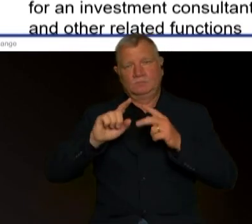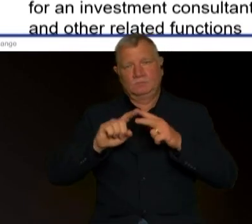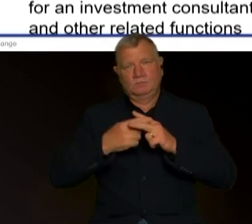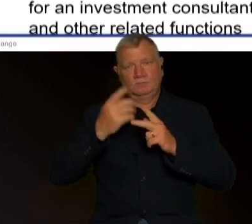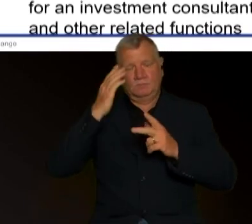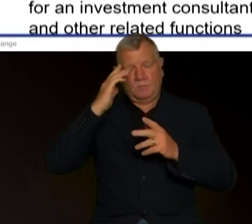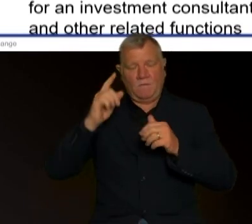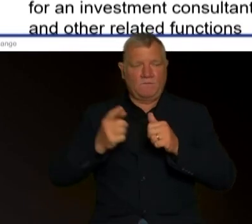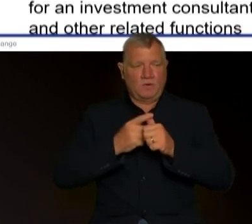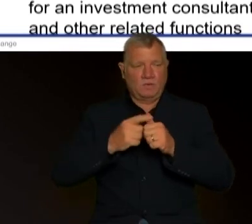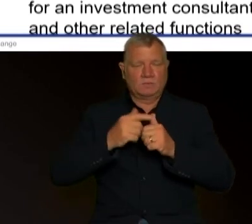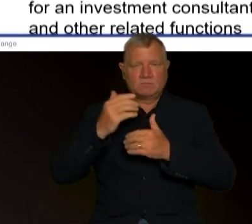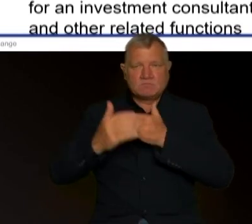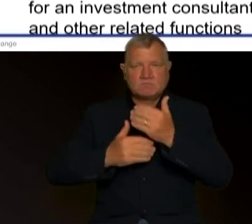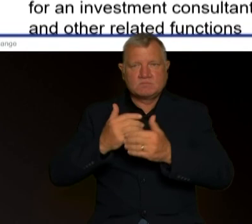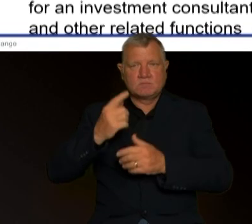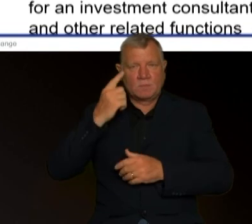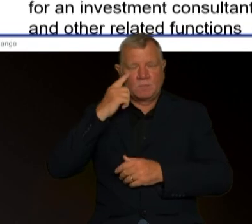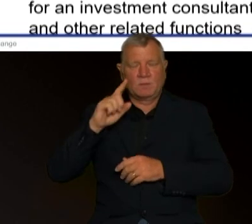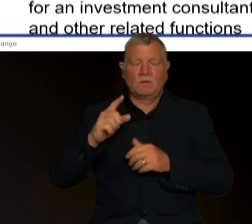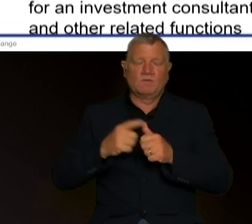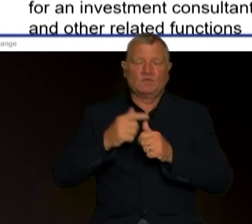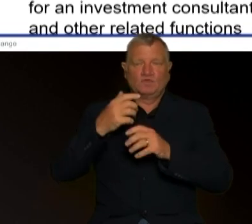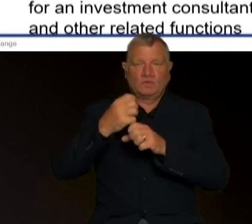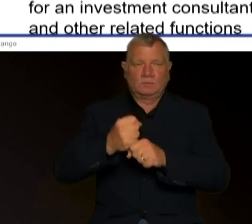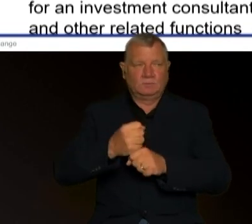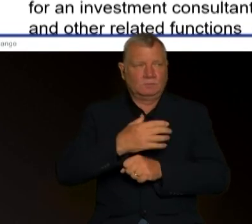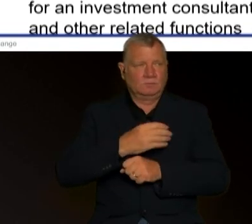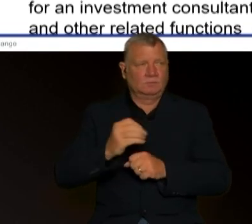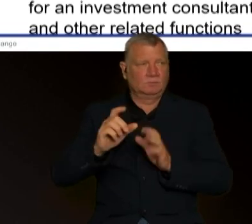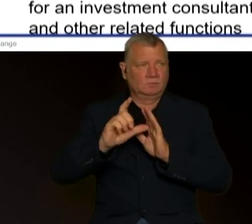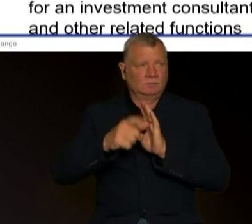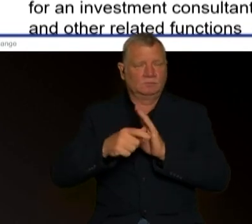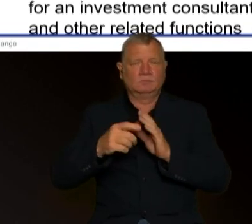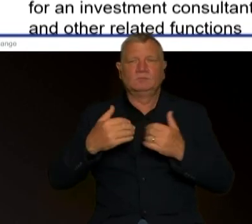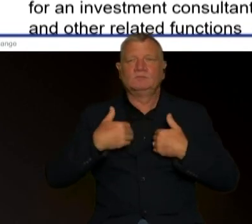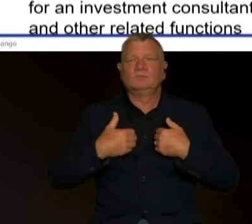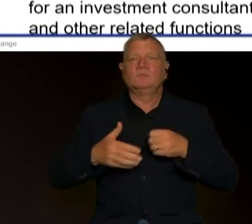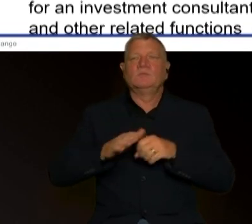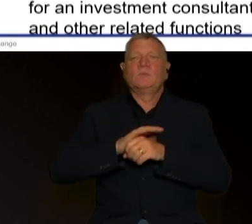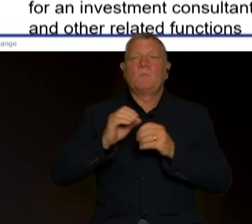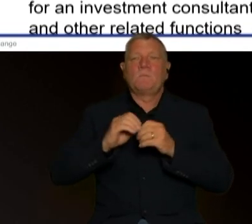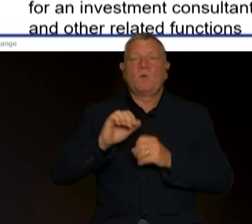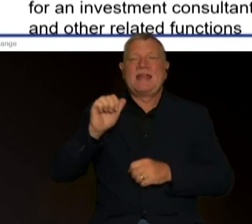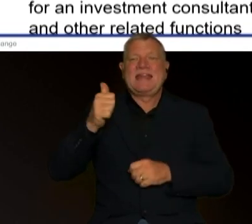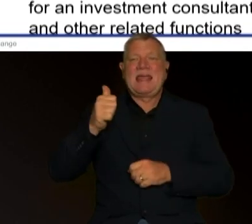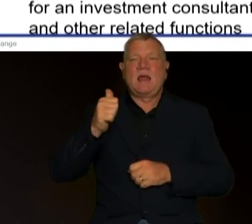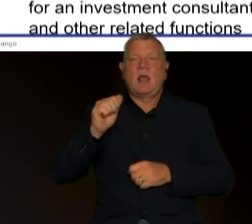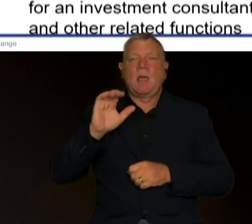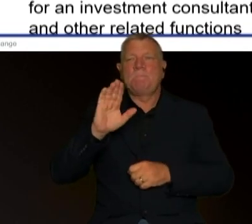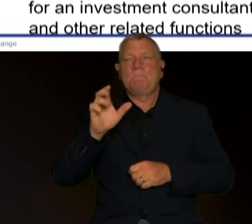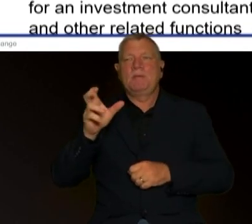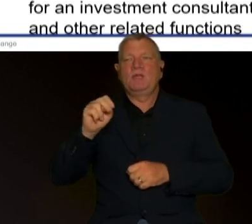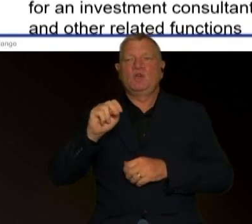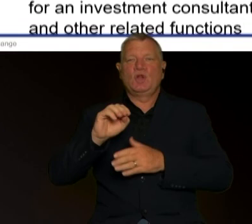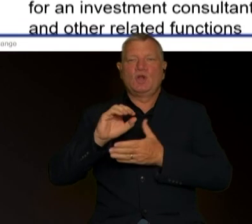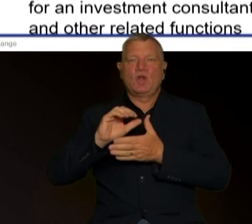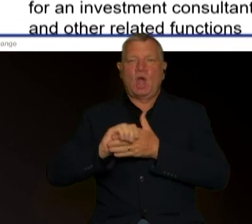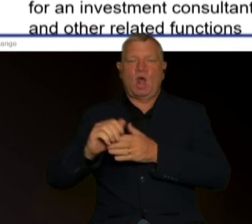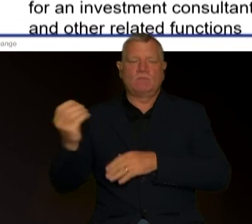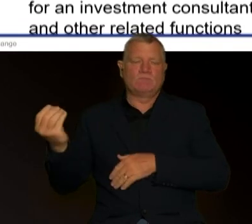major milestone for the Pension Reserve Trust in what is projected to eventually total more than $10 billion in